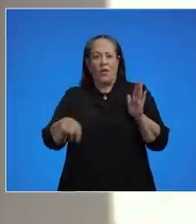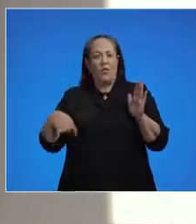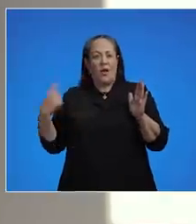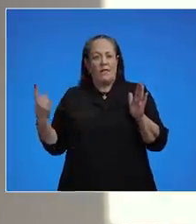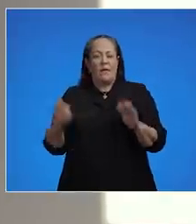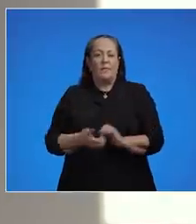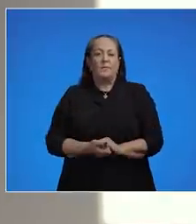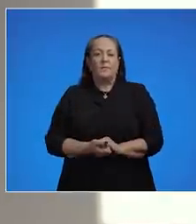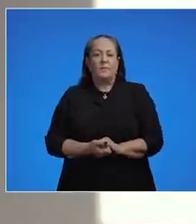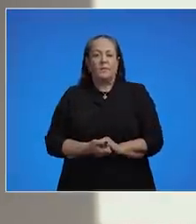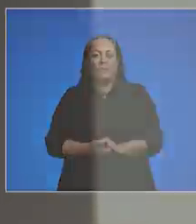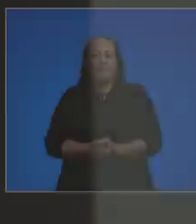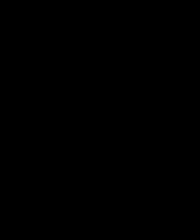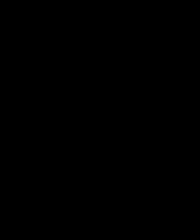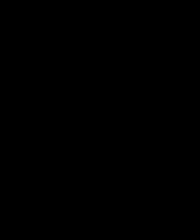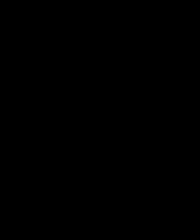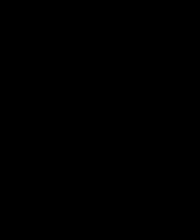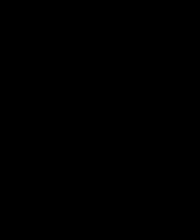yours forever and ever.